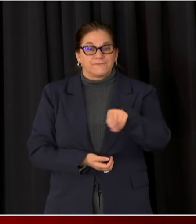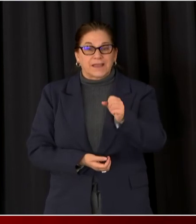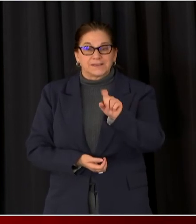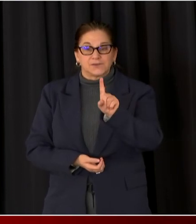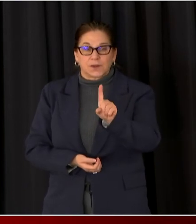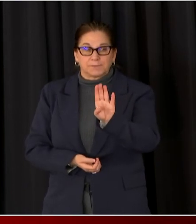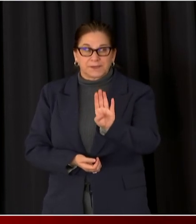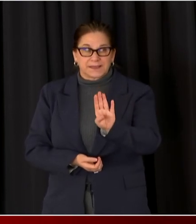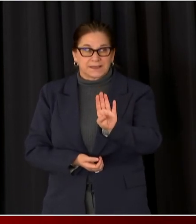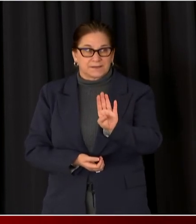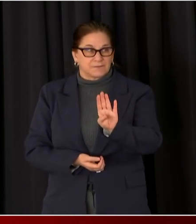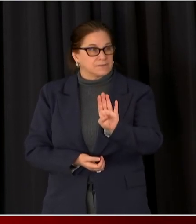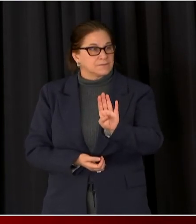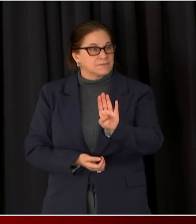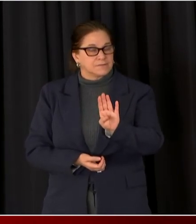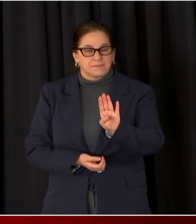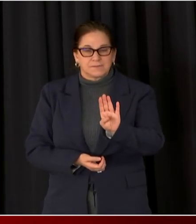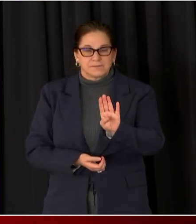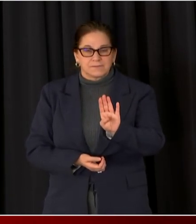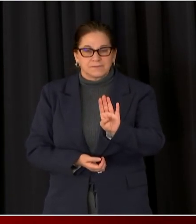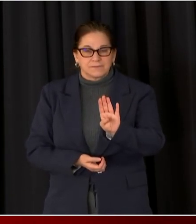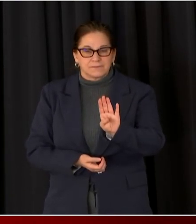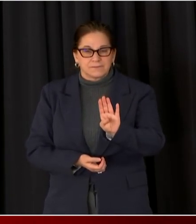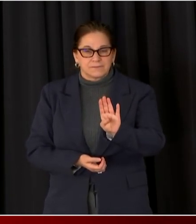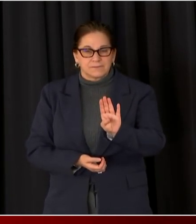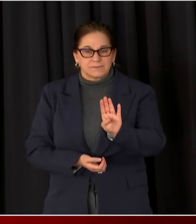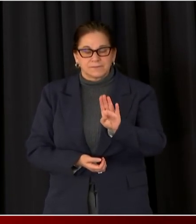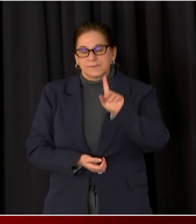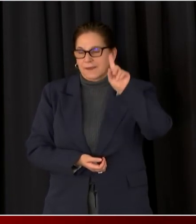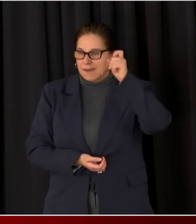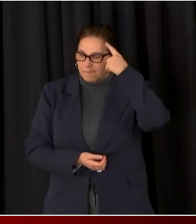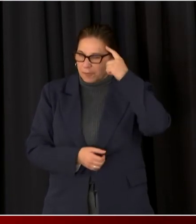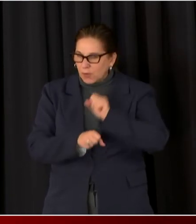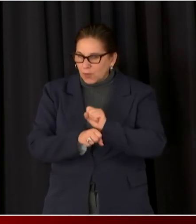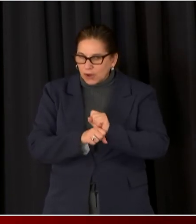includes certain essential government employees,